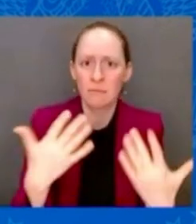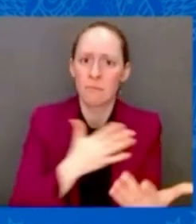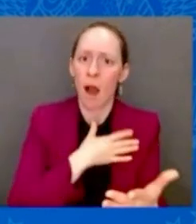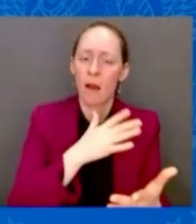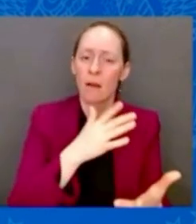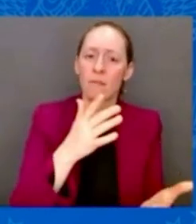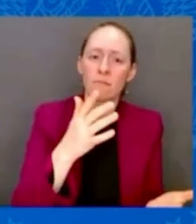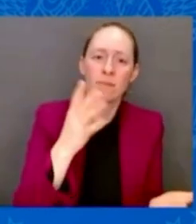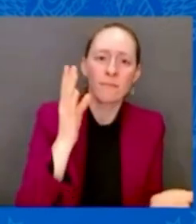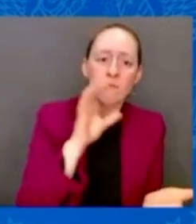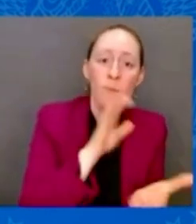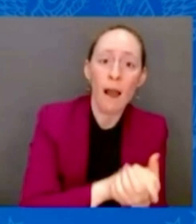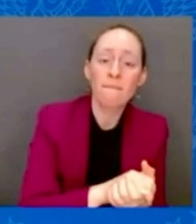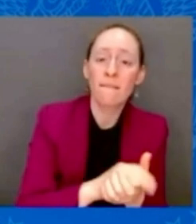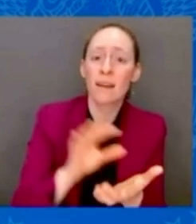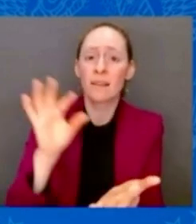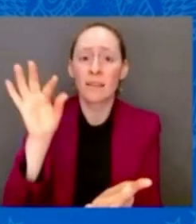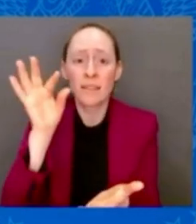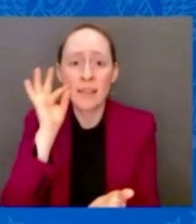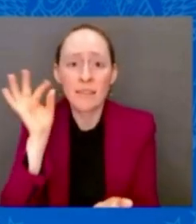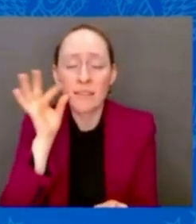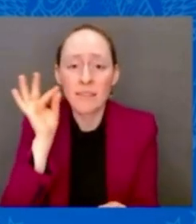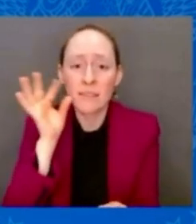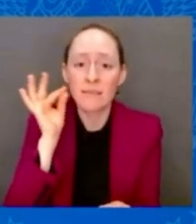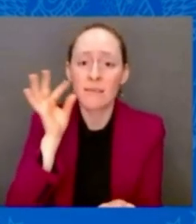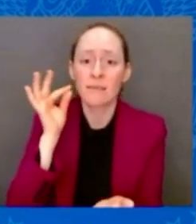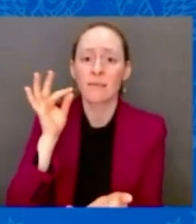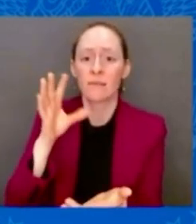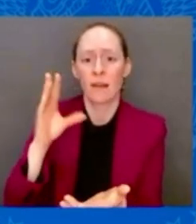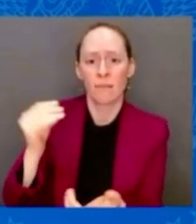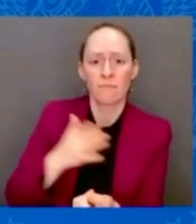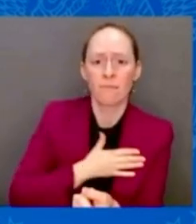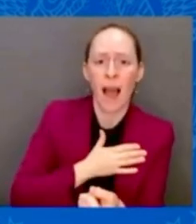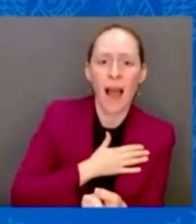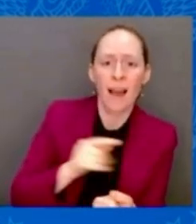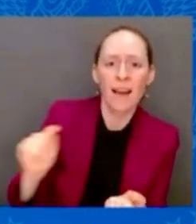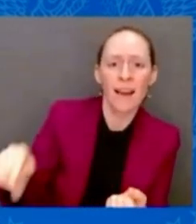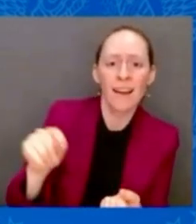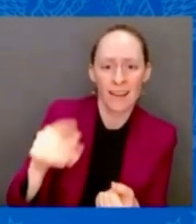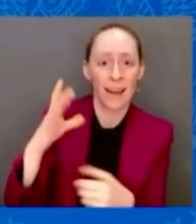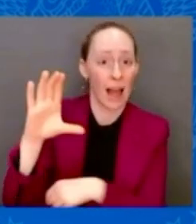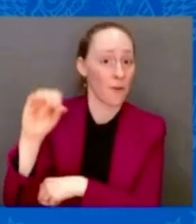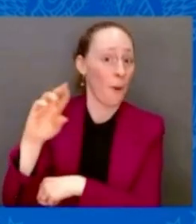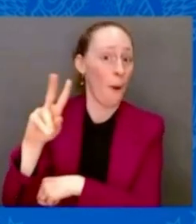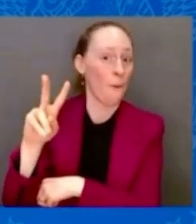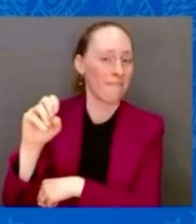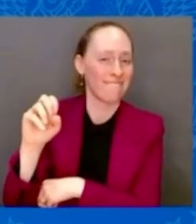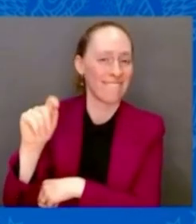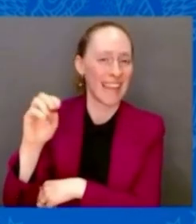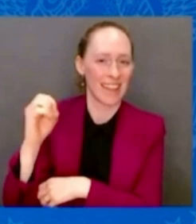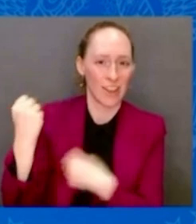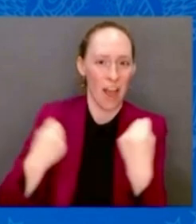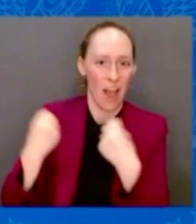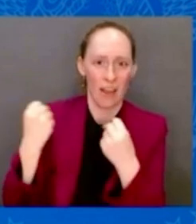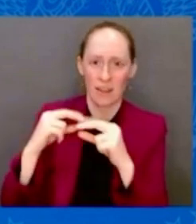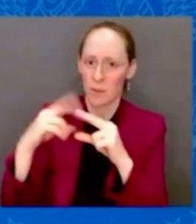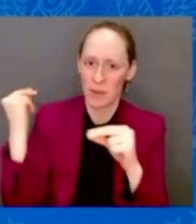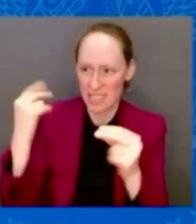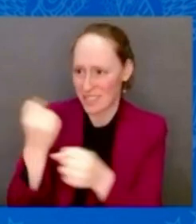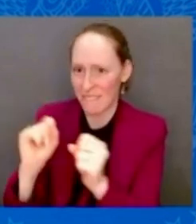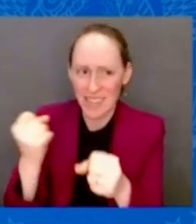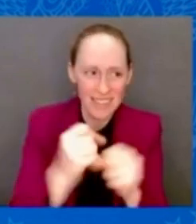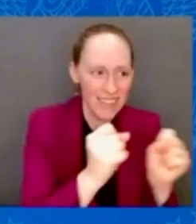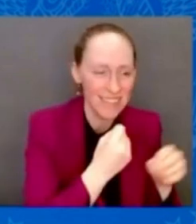But in all seriousness, you've been there too many times. And people don't really appreciate what you do until they need you. They don't really understand